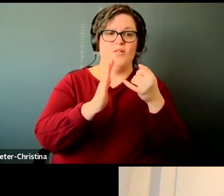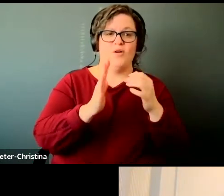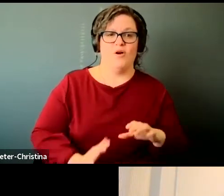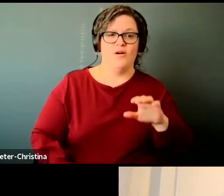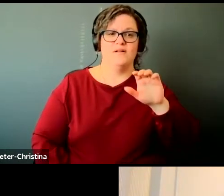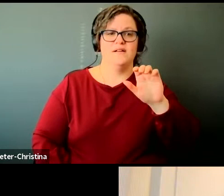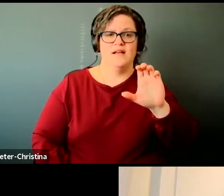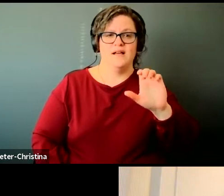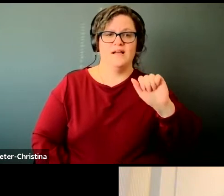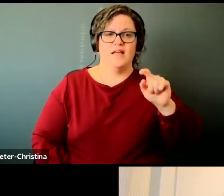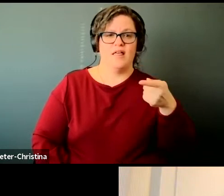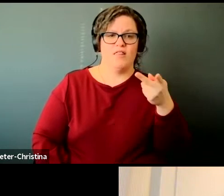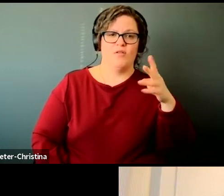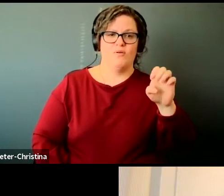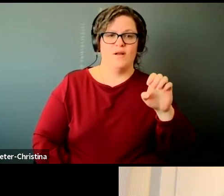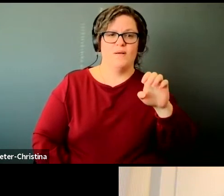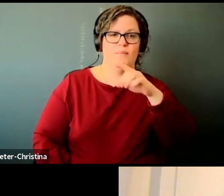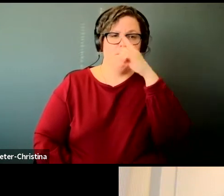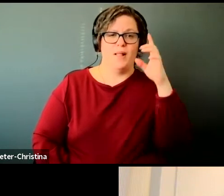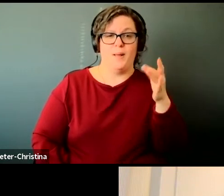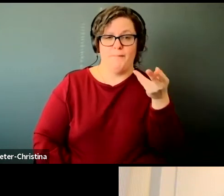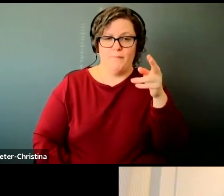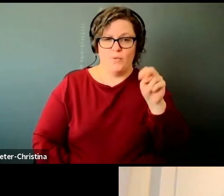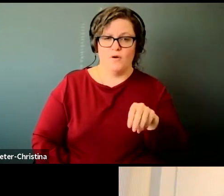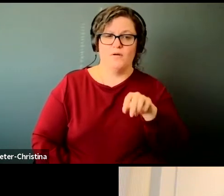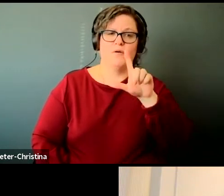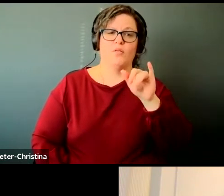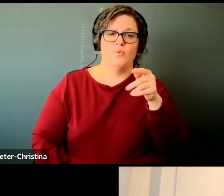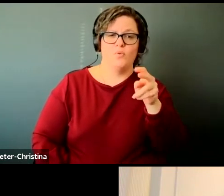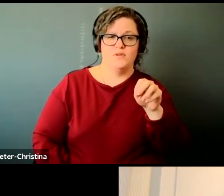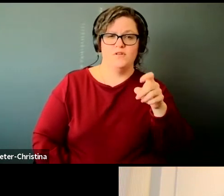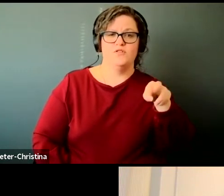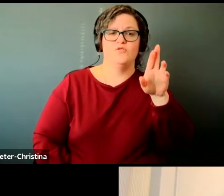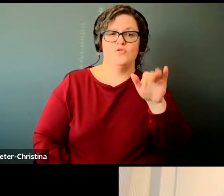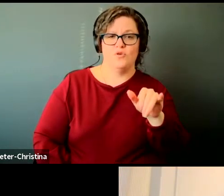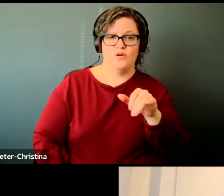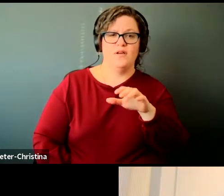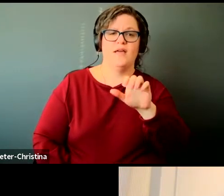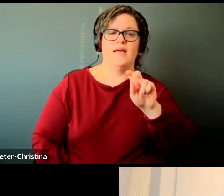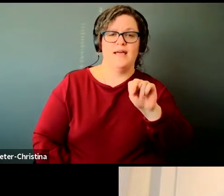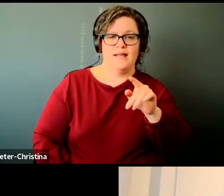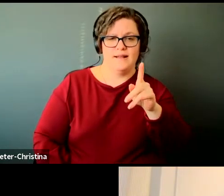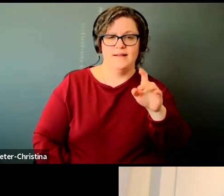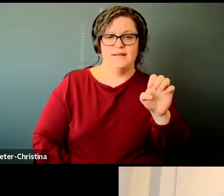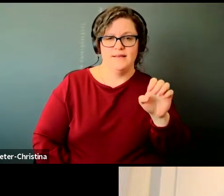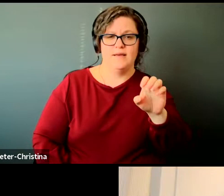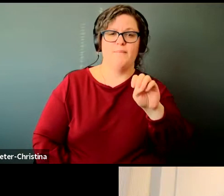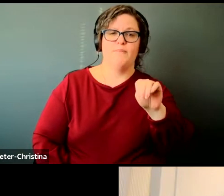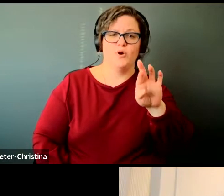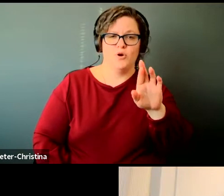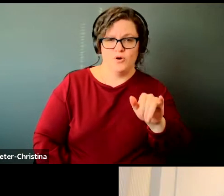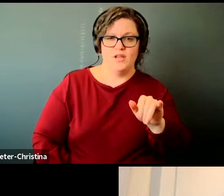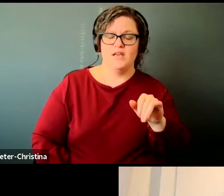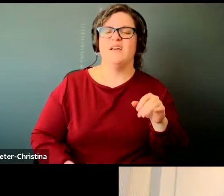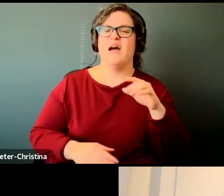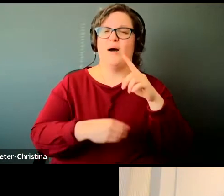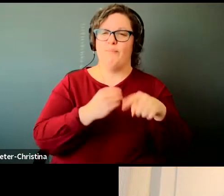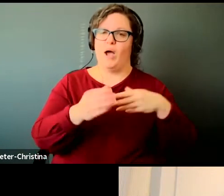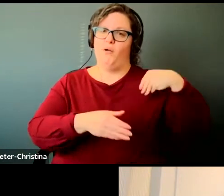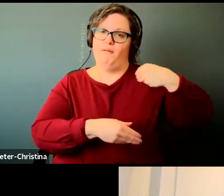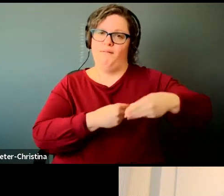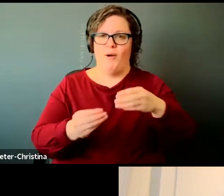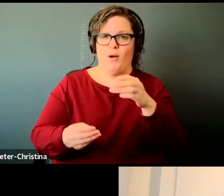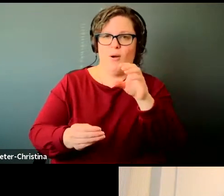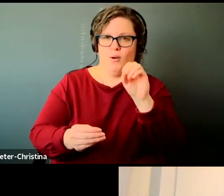that love and grief inhabit handmade and handed down objects. Keith Batty's Night Garden is a really poignant single channel